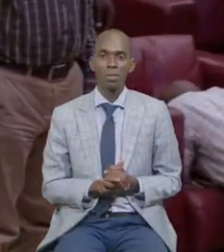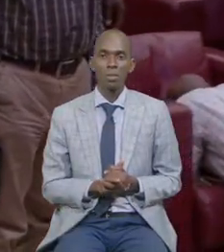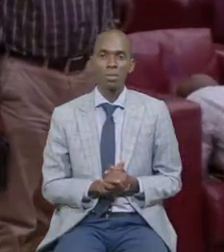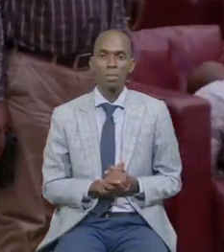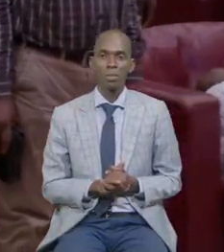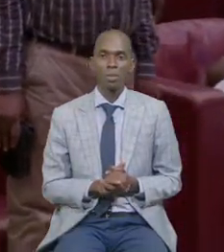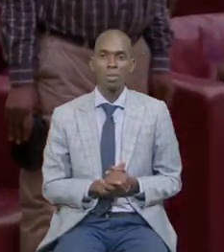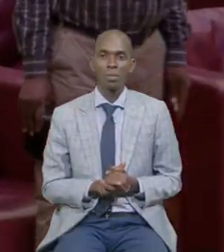is